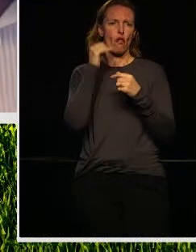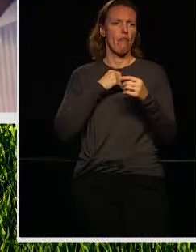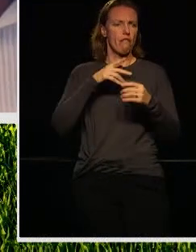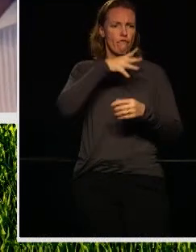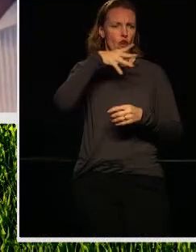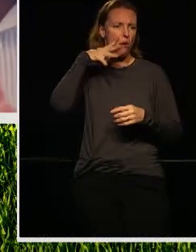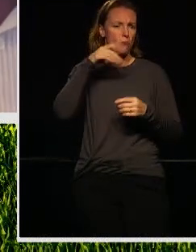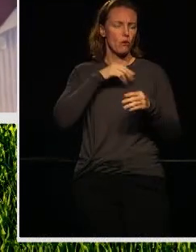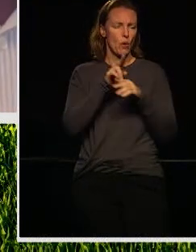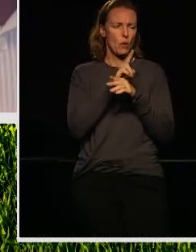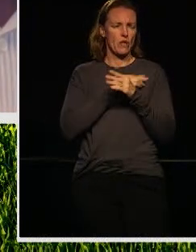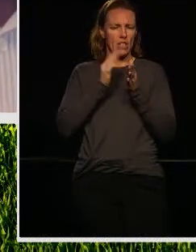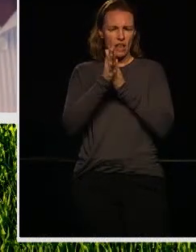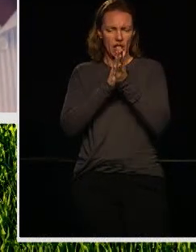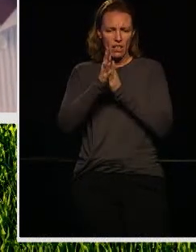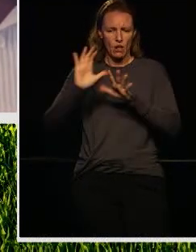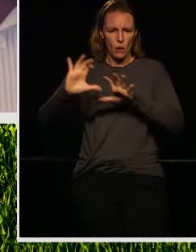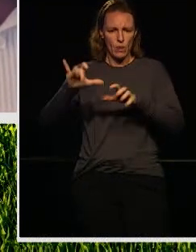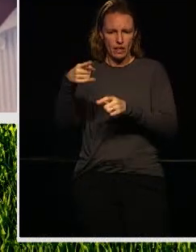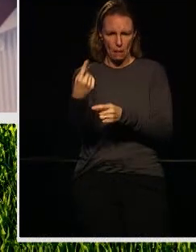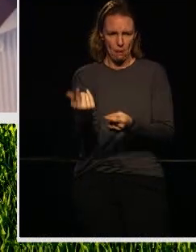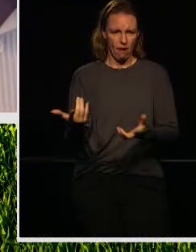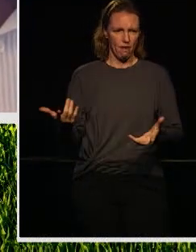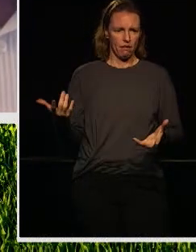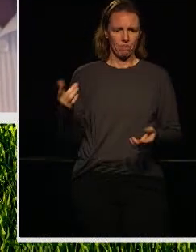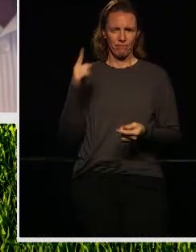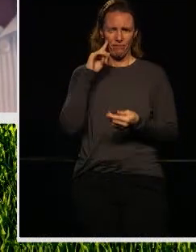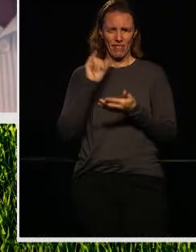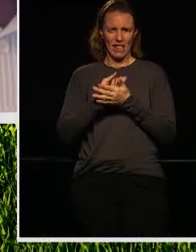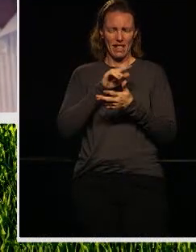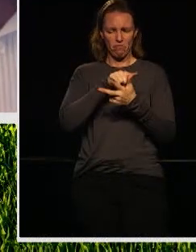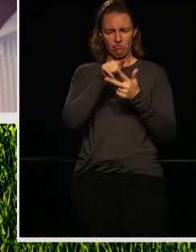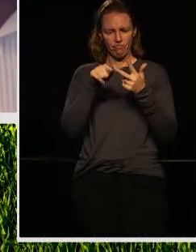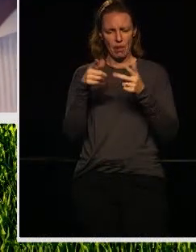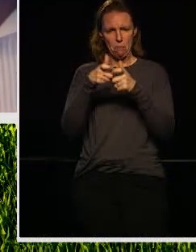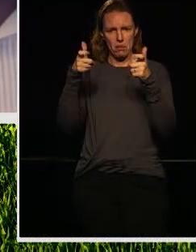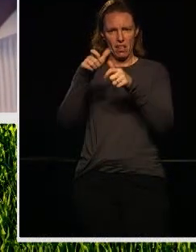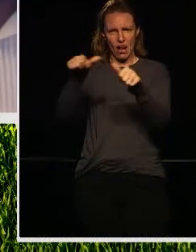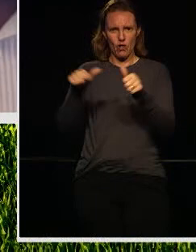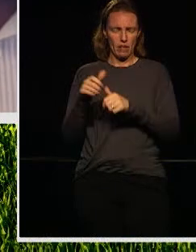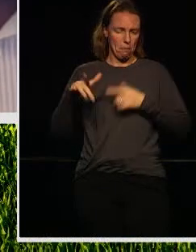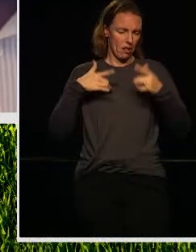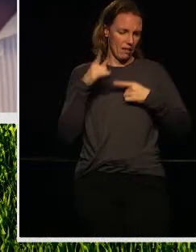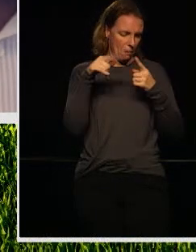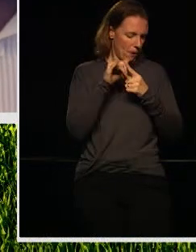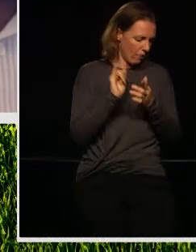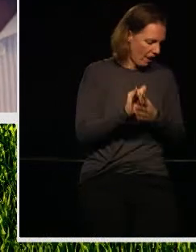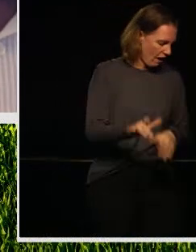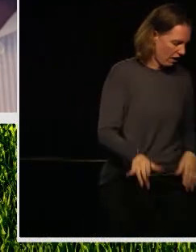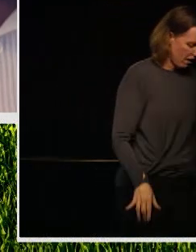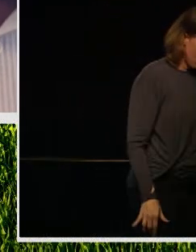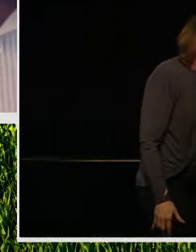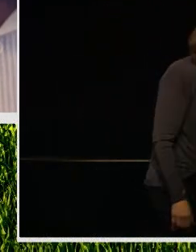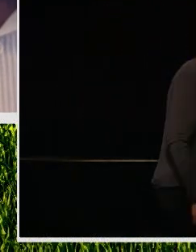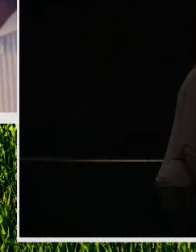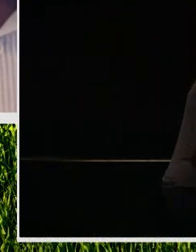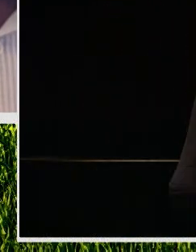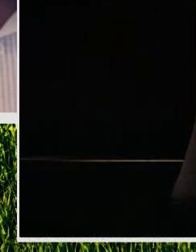to do something, right? So I think those would be probably the 3 big areas that I would be excited about in that order.